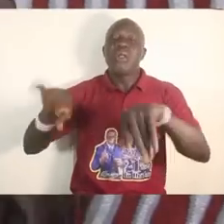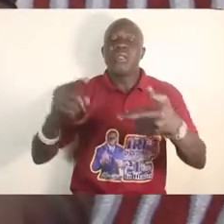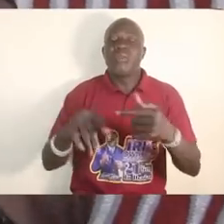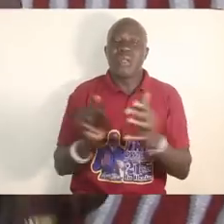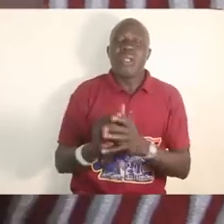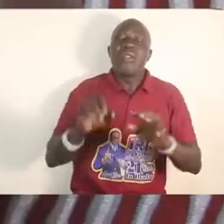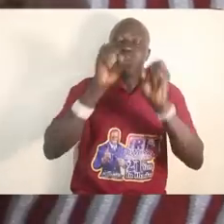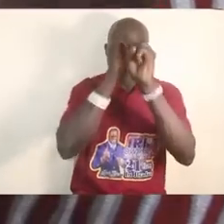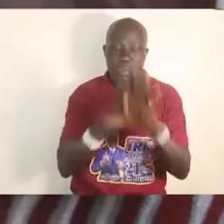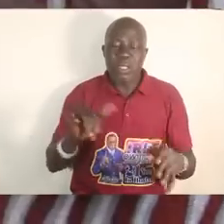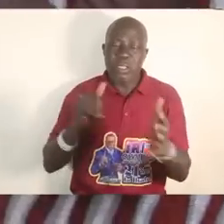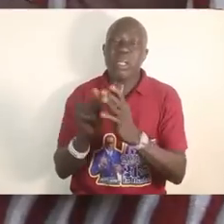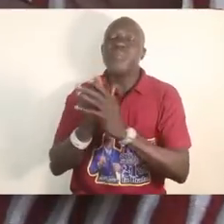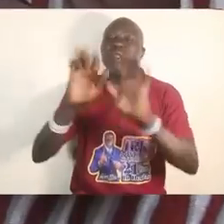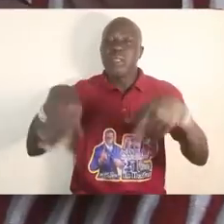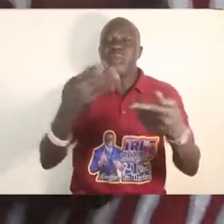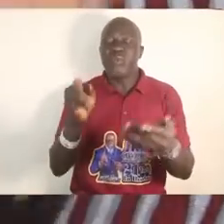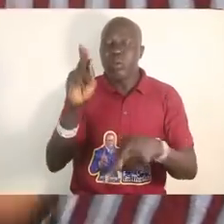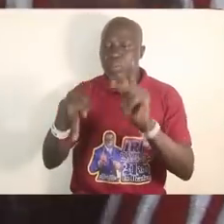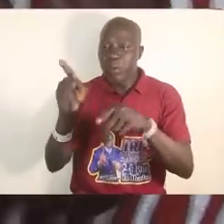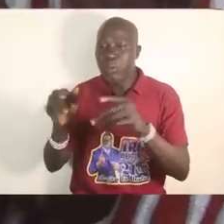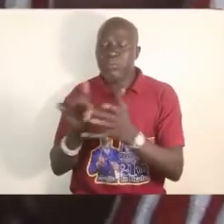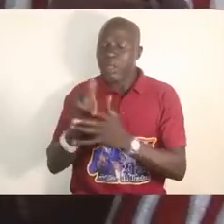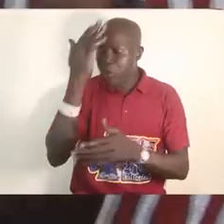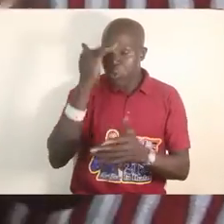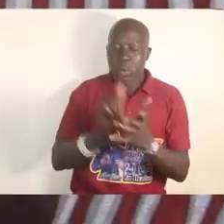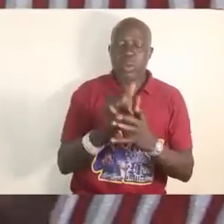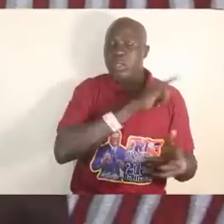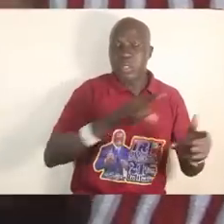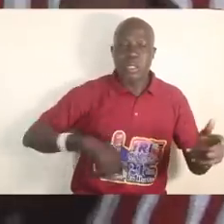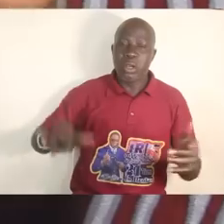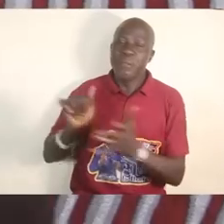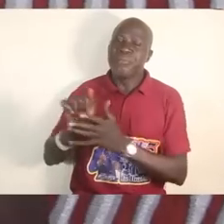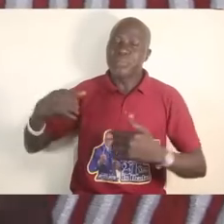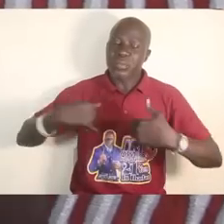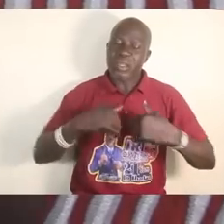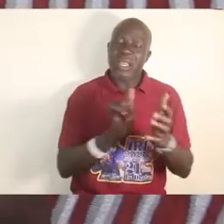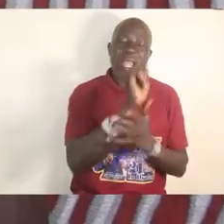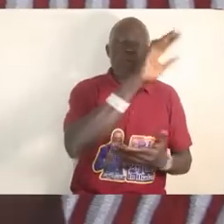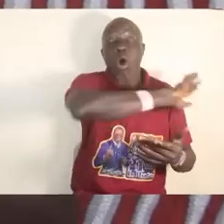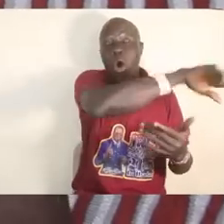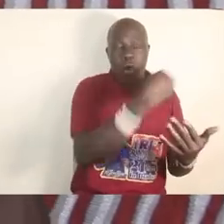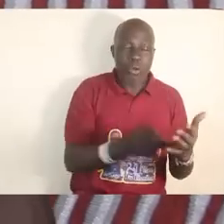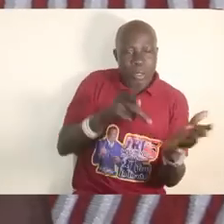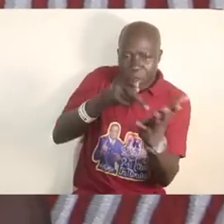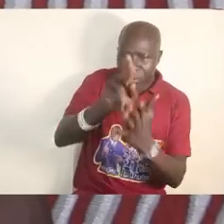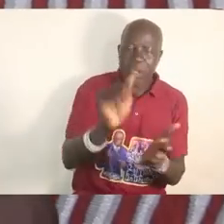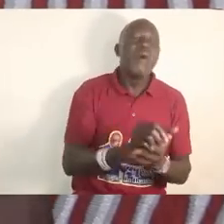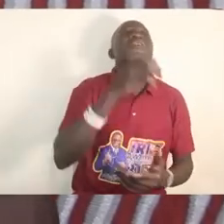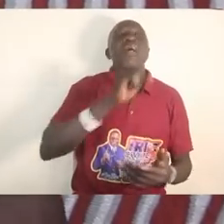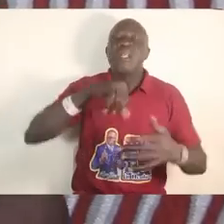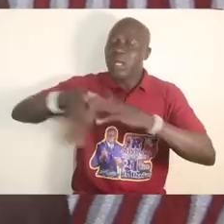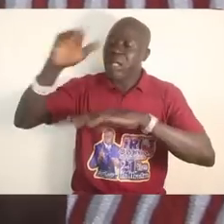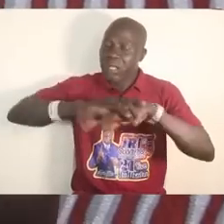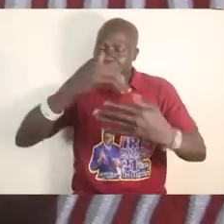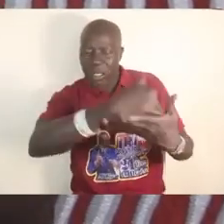the Lord. Ya si mi mo. Satisfy awon eniyan. And give to people. Bẹ́ẹ̀ lolu awu. That says the Lord. Wọ́n mi àmì àwọn àgbọ̀n wọ́n mú kúrò. The mark of elders will be taken